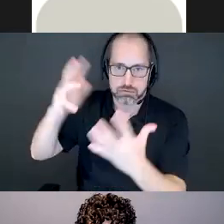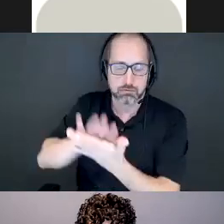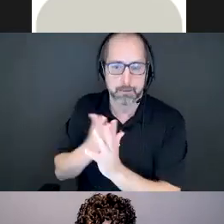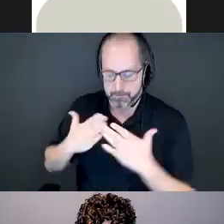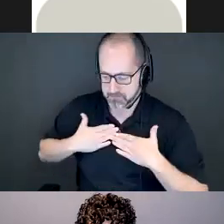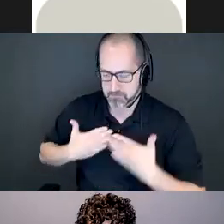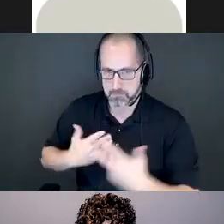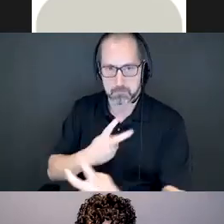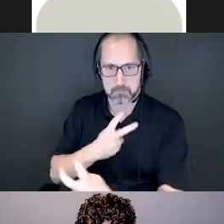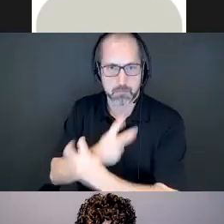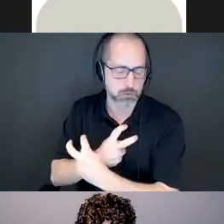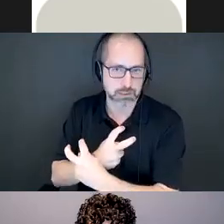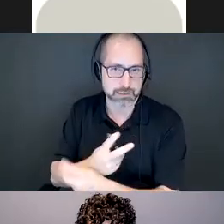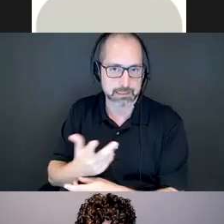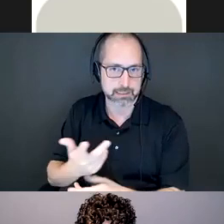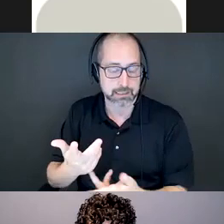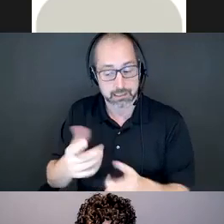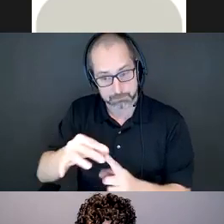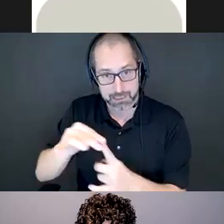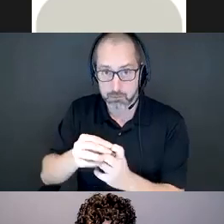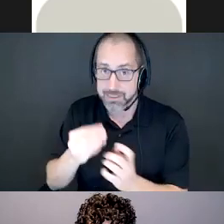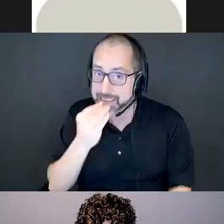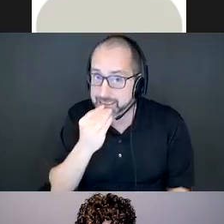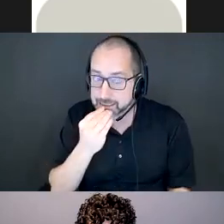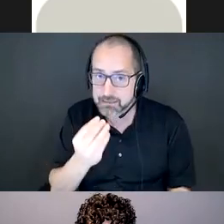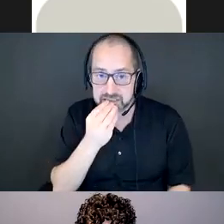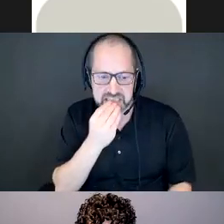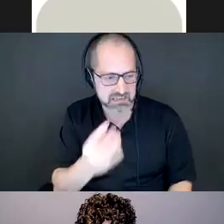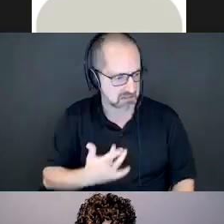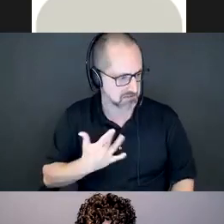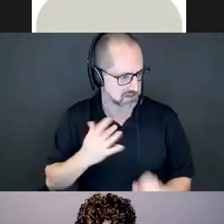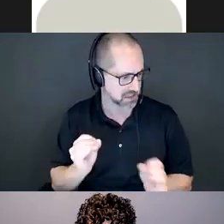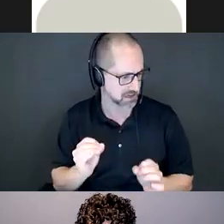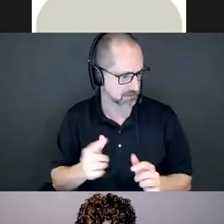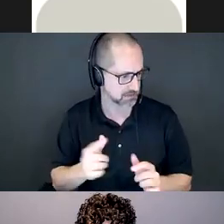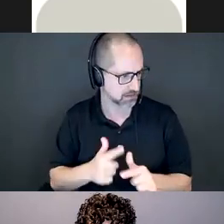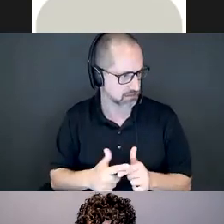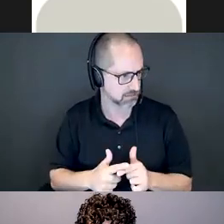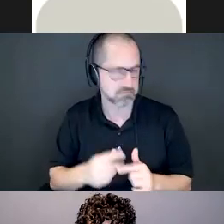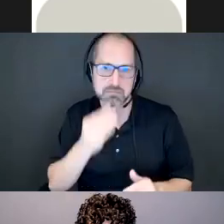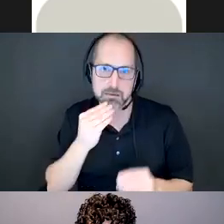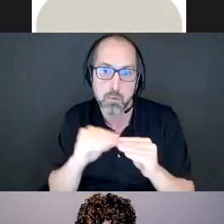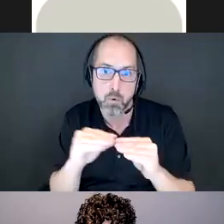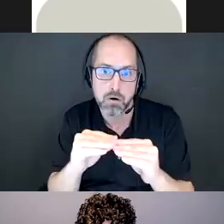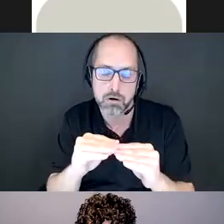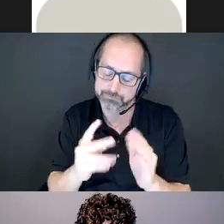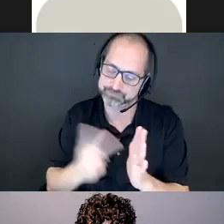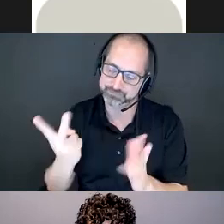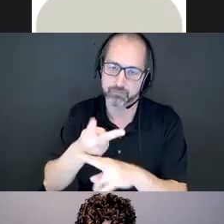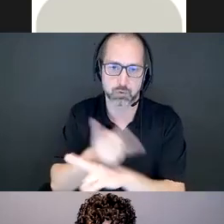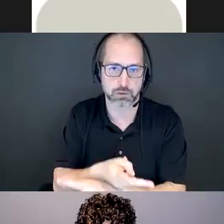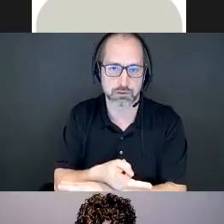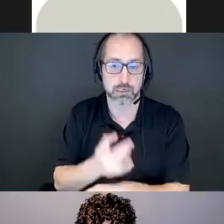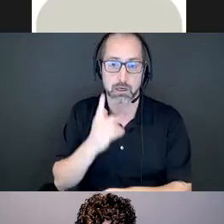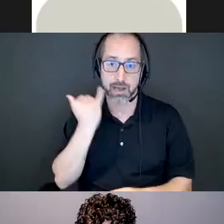edibles. And the other thing is that some of the street drugs, so if you buy cannabis from a dealer and you're not